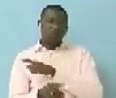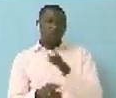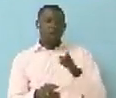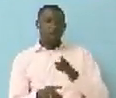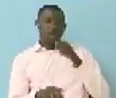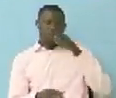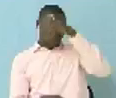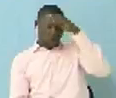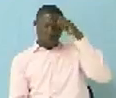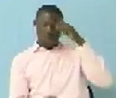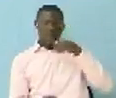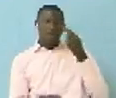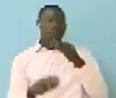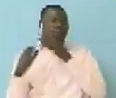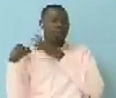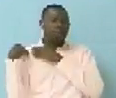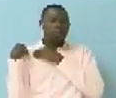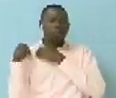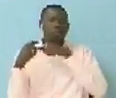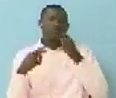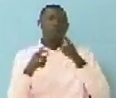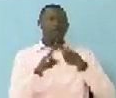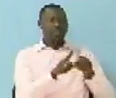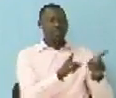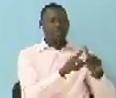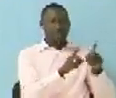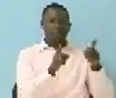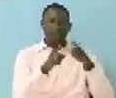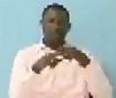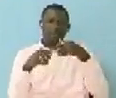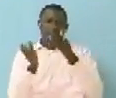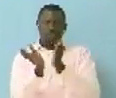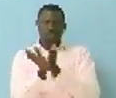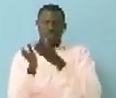the responsibilities of the various components of the panel.